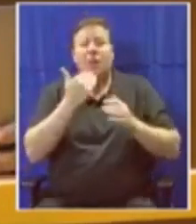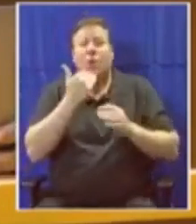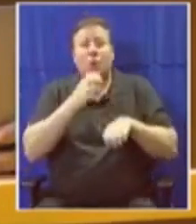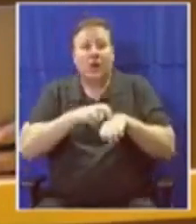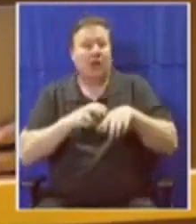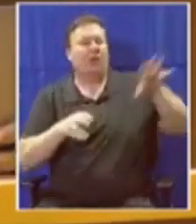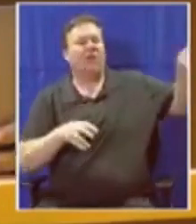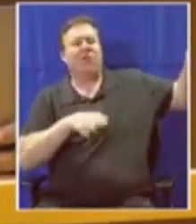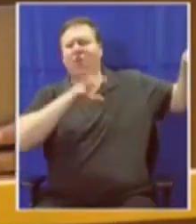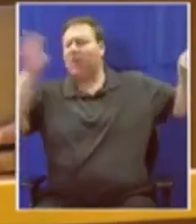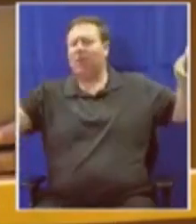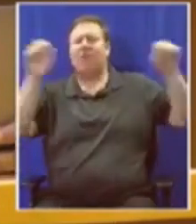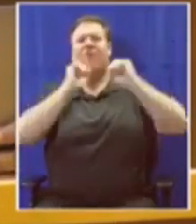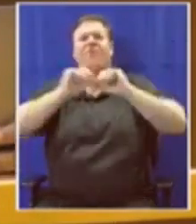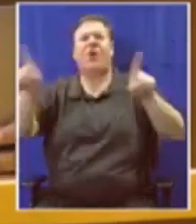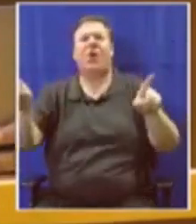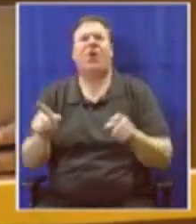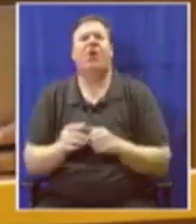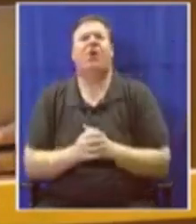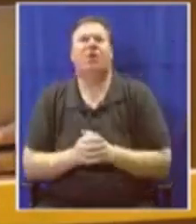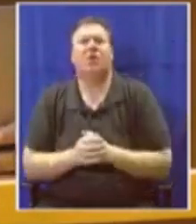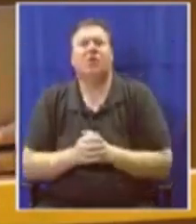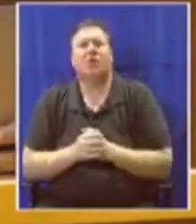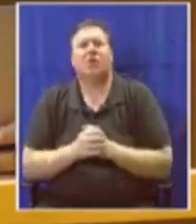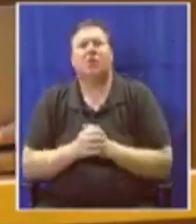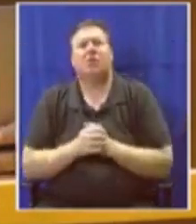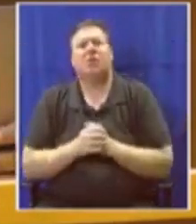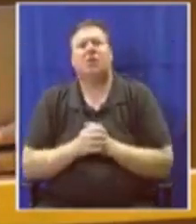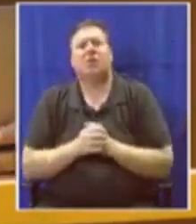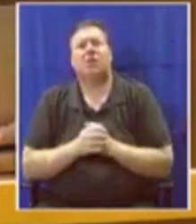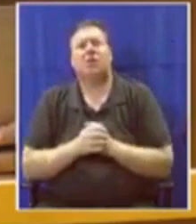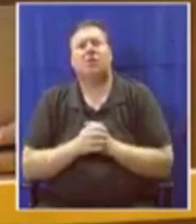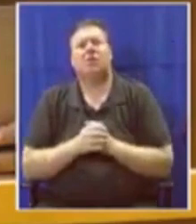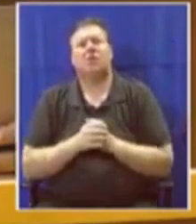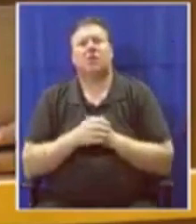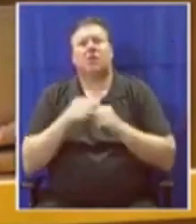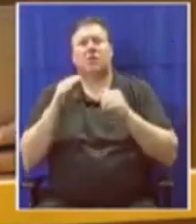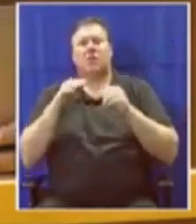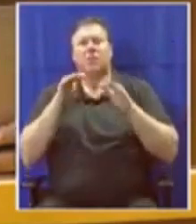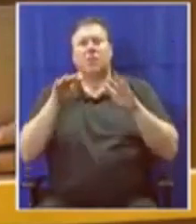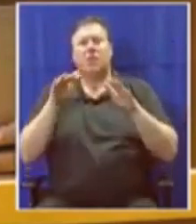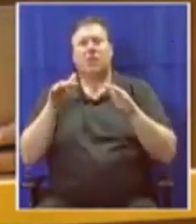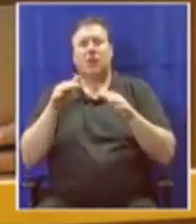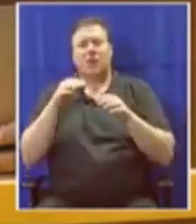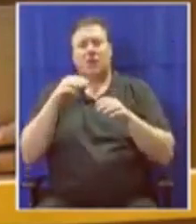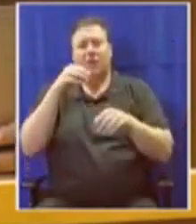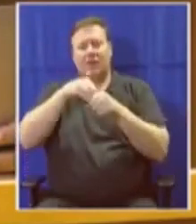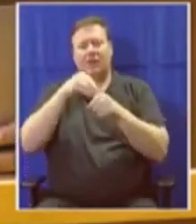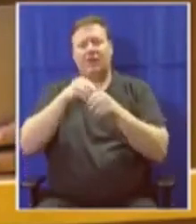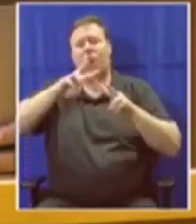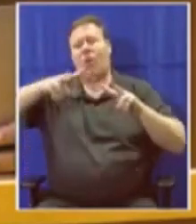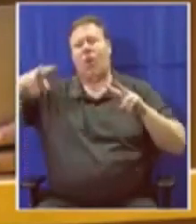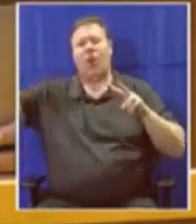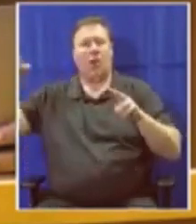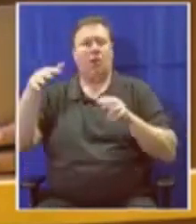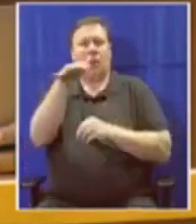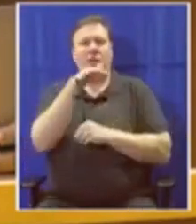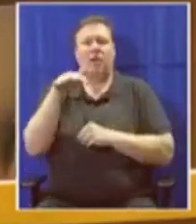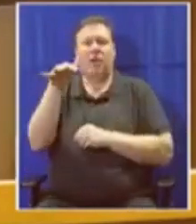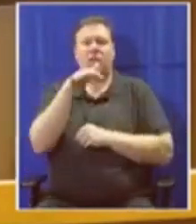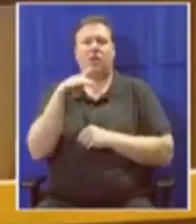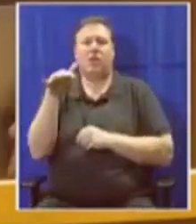them. We have abantu eqonga, we have people eqowa, sinabantu emthatha, eqofimvaba, sinabantu eqwaqwa,